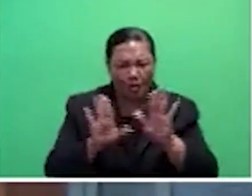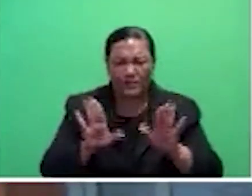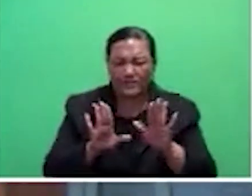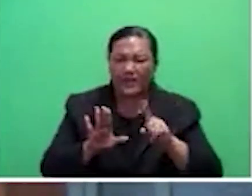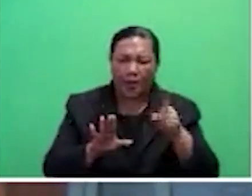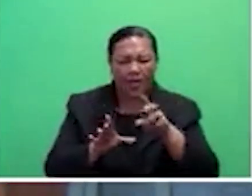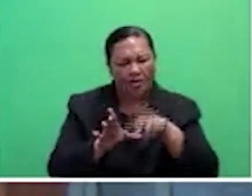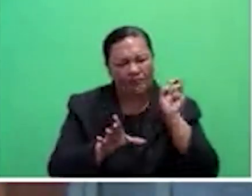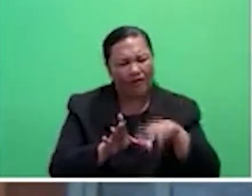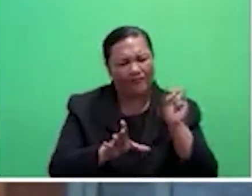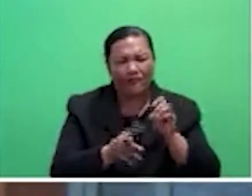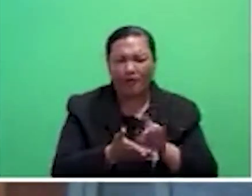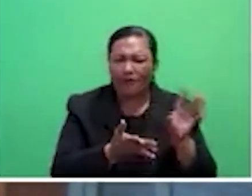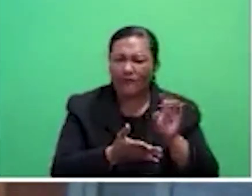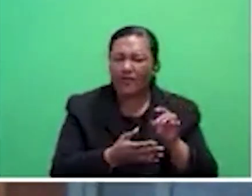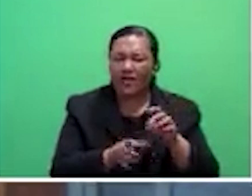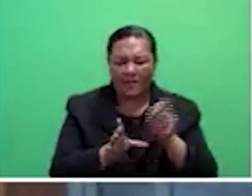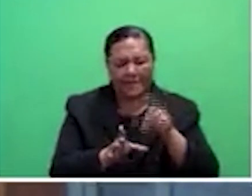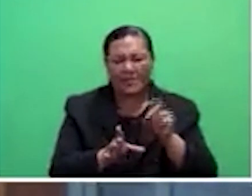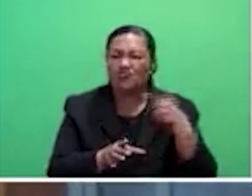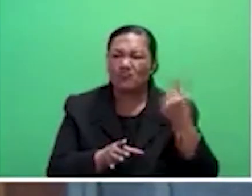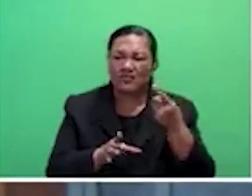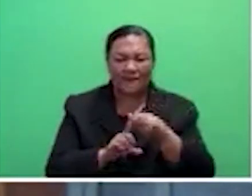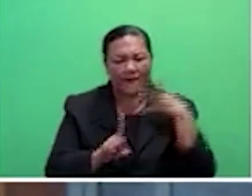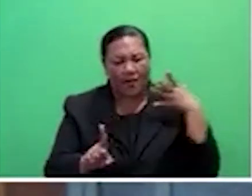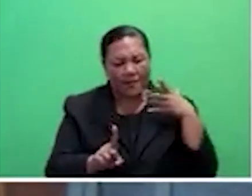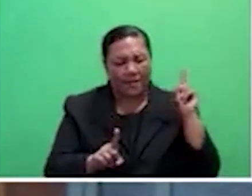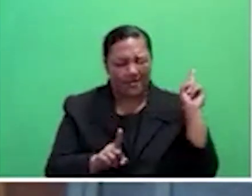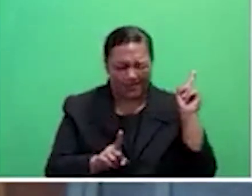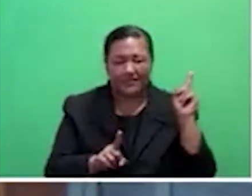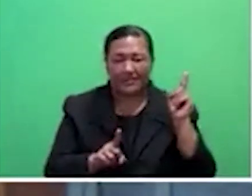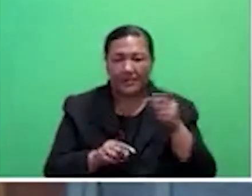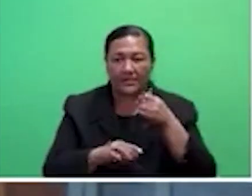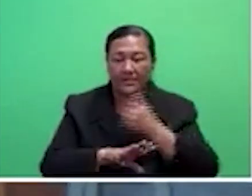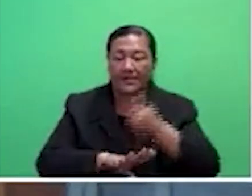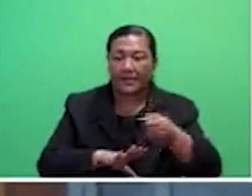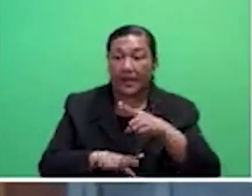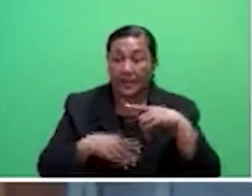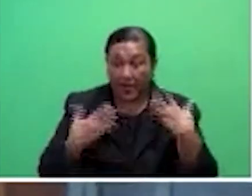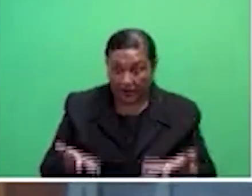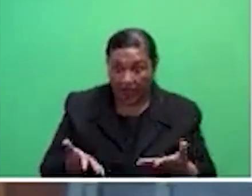and remember our history. Truth and Reconciliation Commission will provide a platform for collective healing.